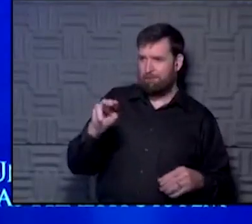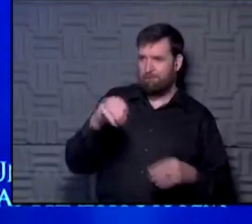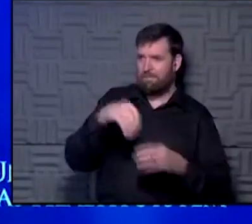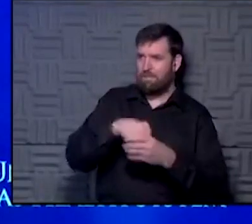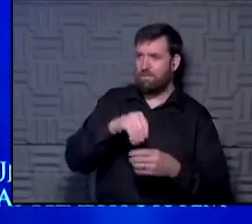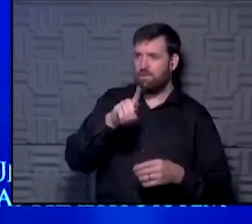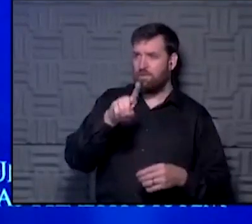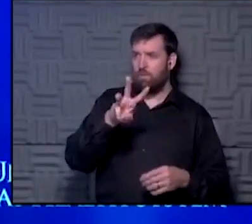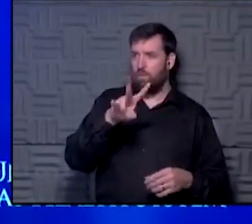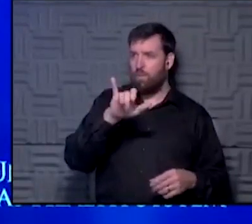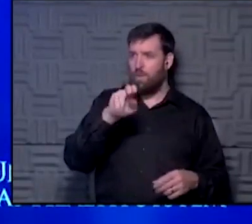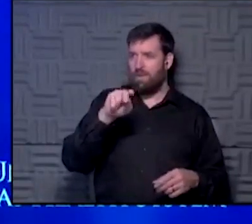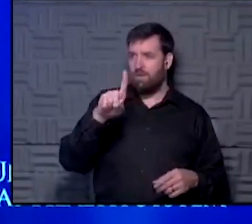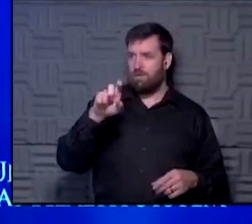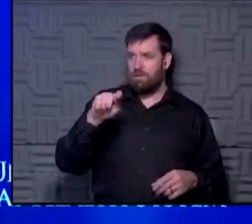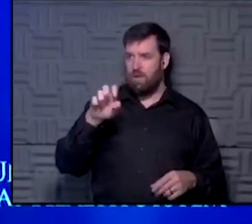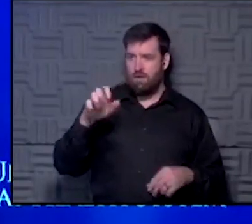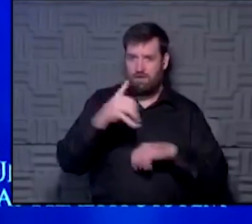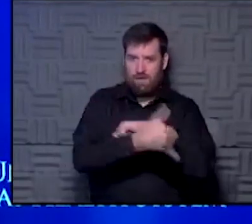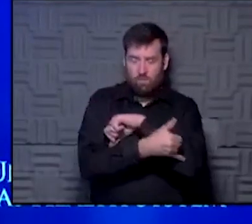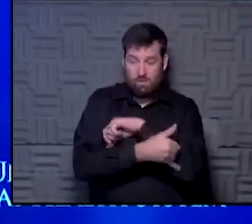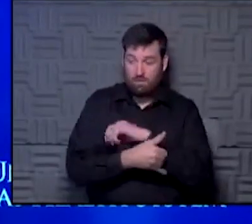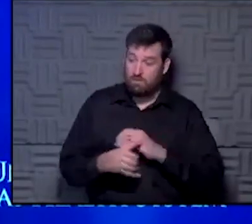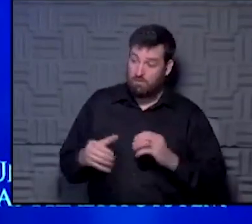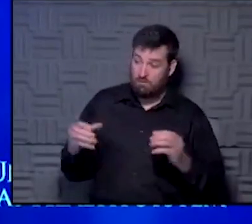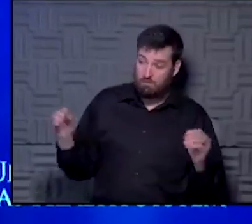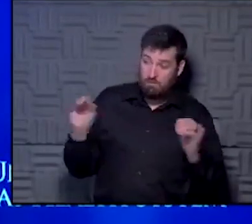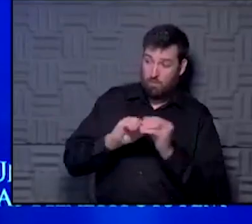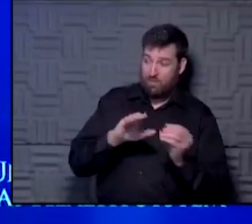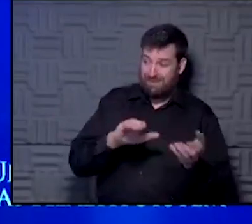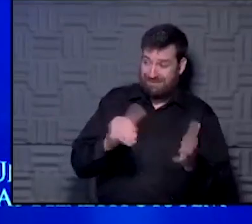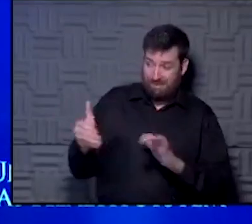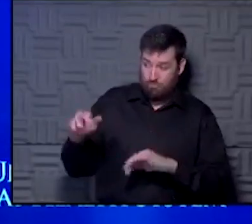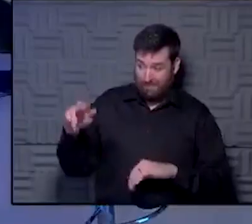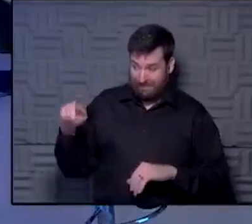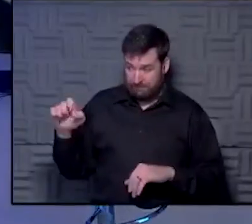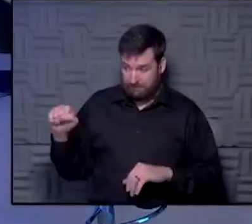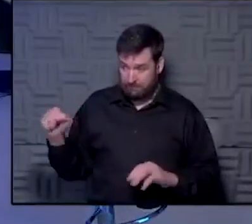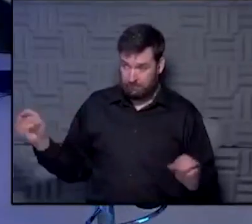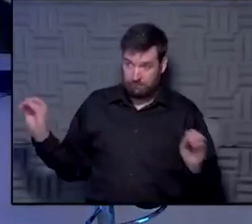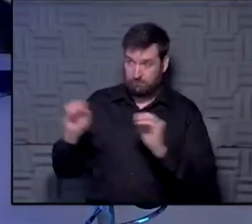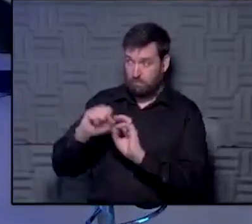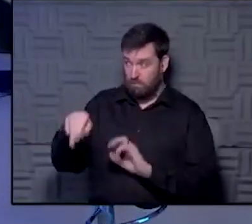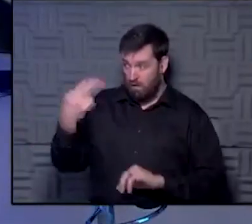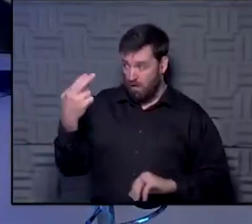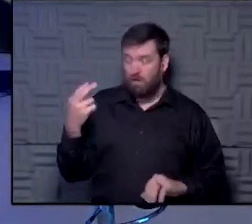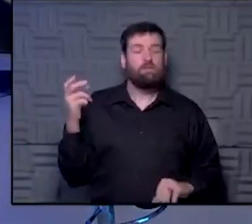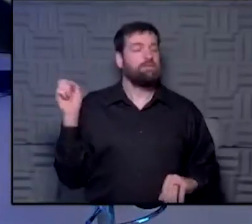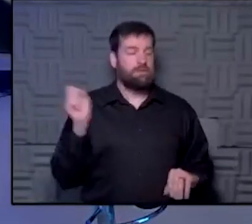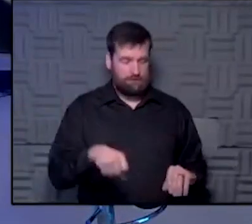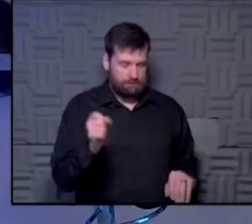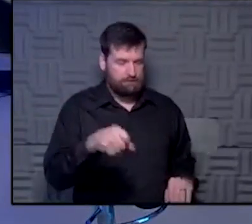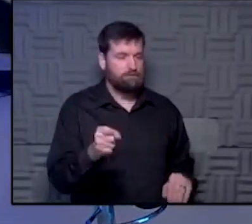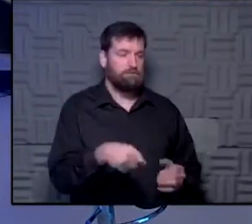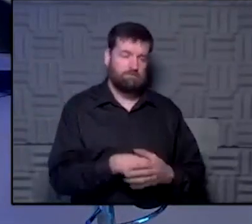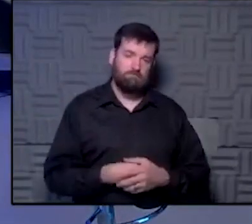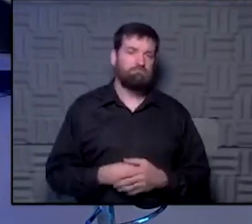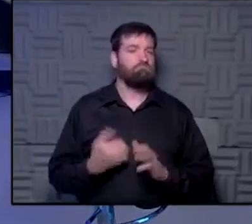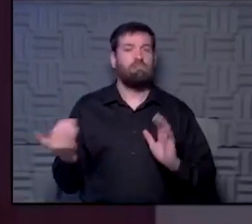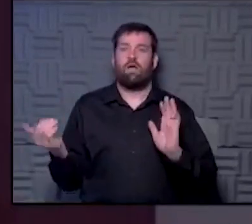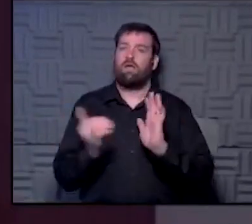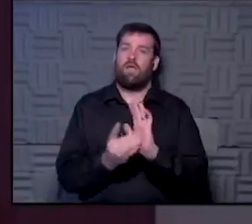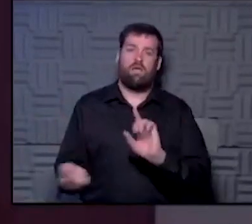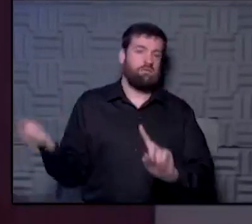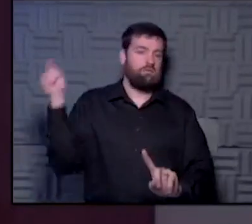County. Could this be higher in areas with higher death rates? Yeah. Absolutely it is, yes. That again goes back